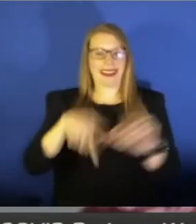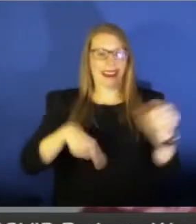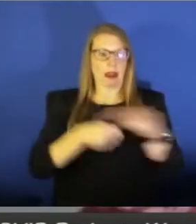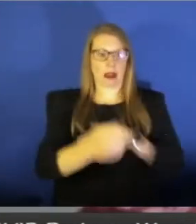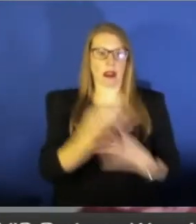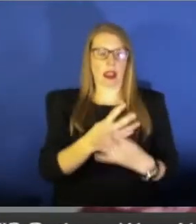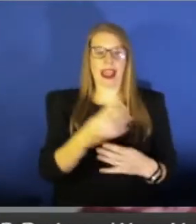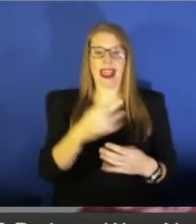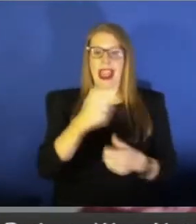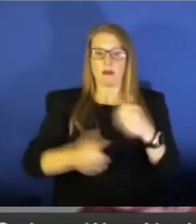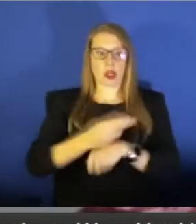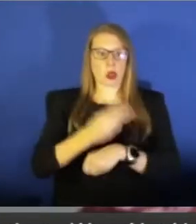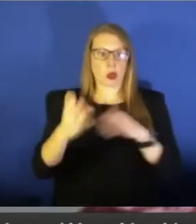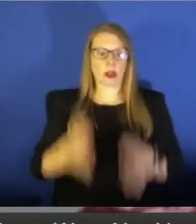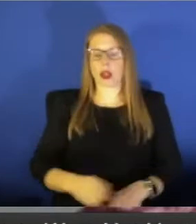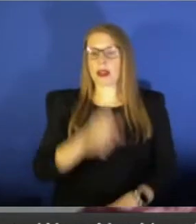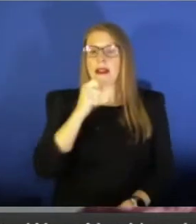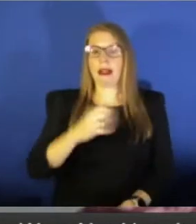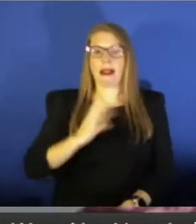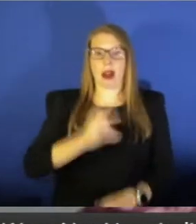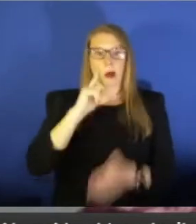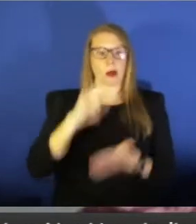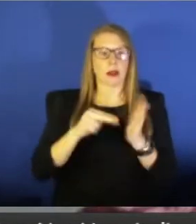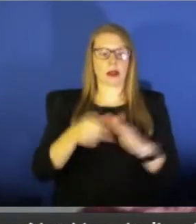fortunately you survived, but maybe won't be so fortunate next time.